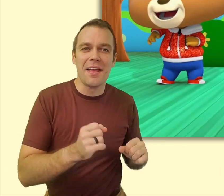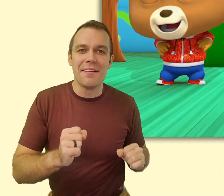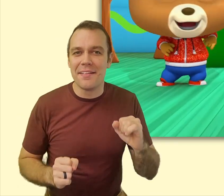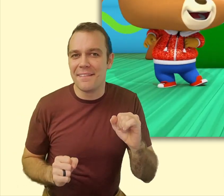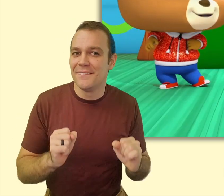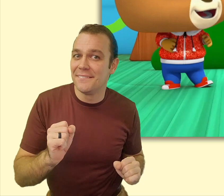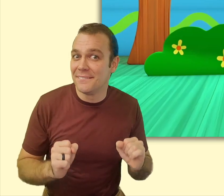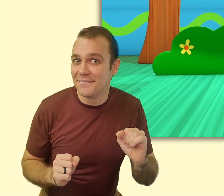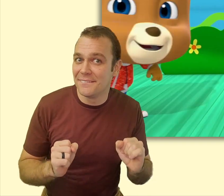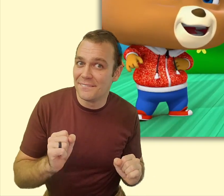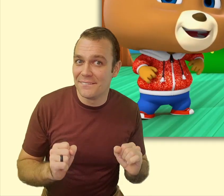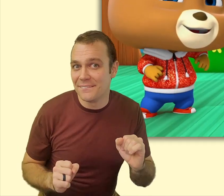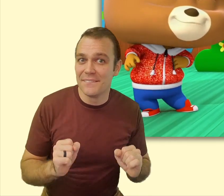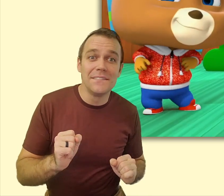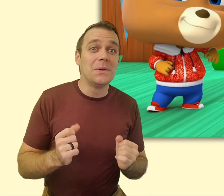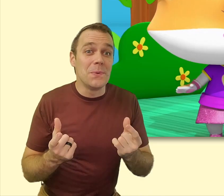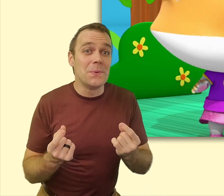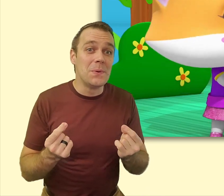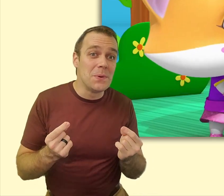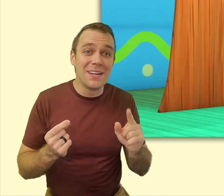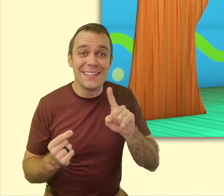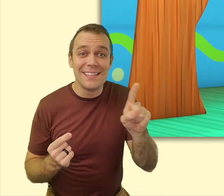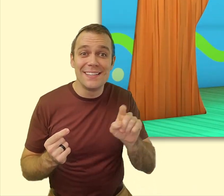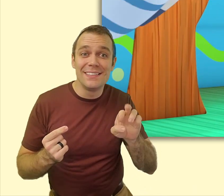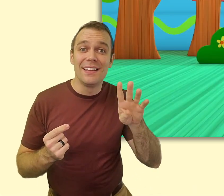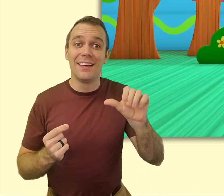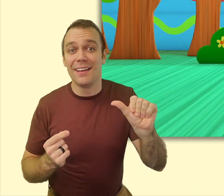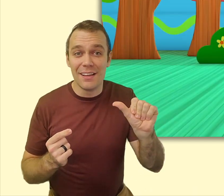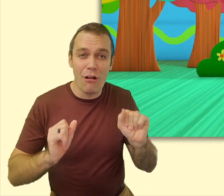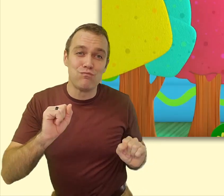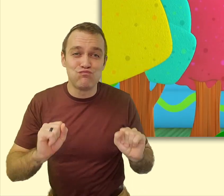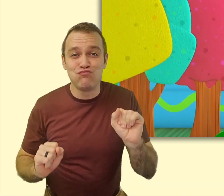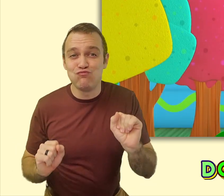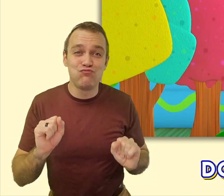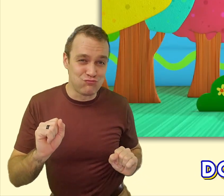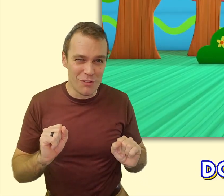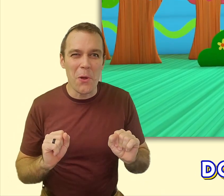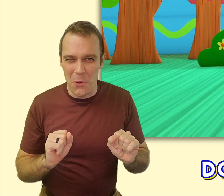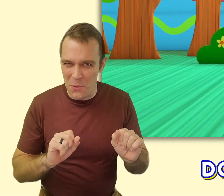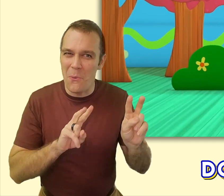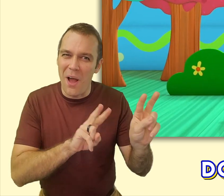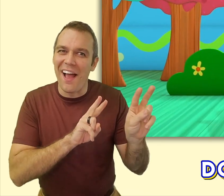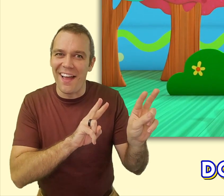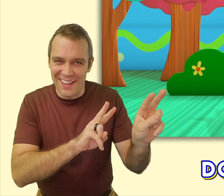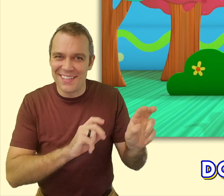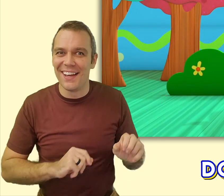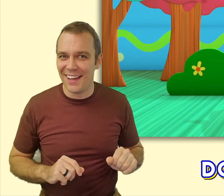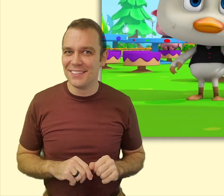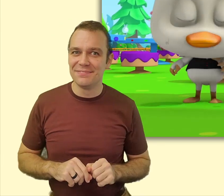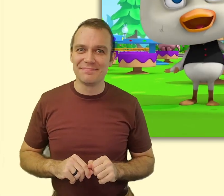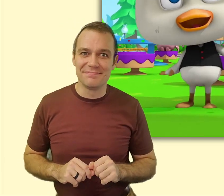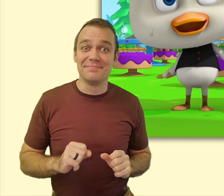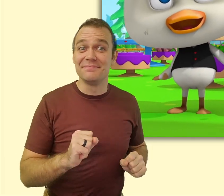a little shimmy, a little shake. Watch Mr. Zebra shake around, doing the animal